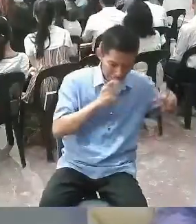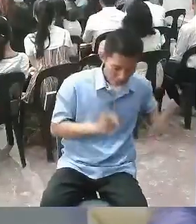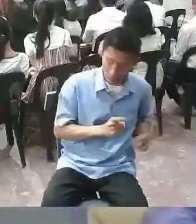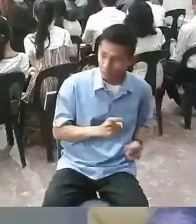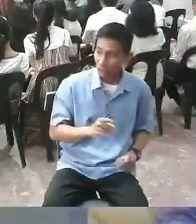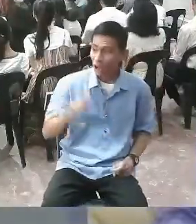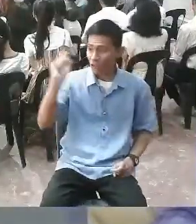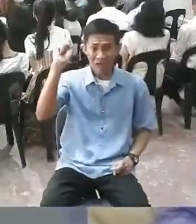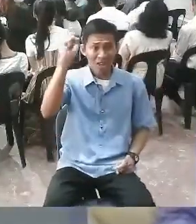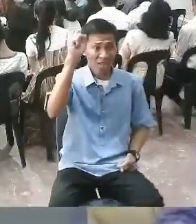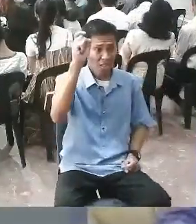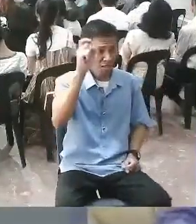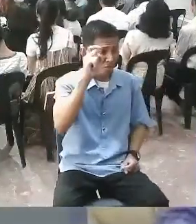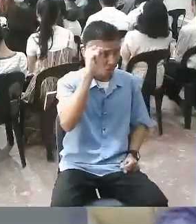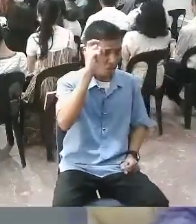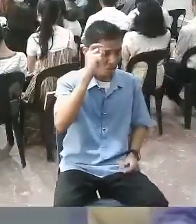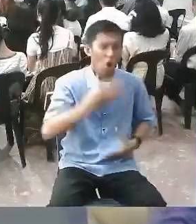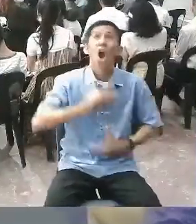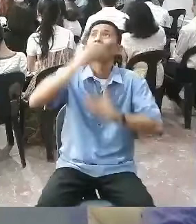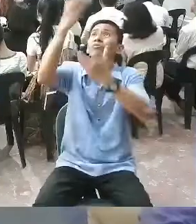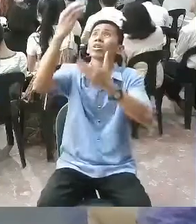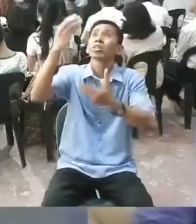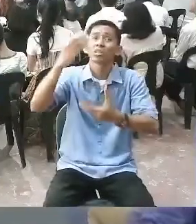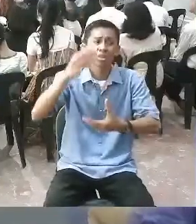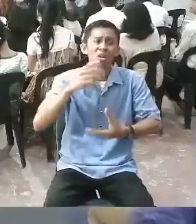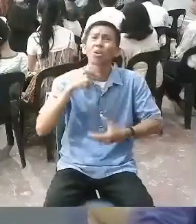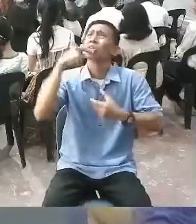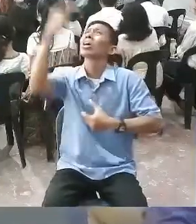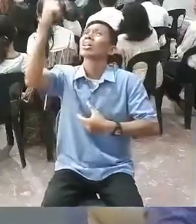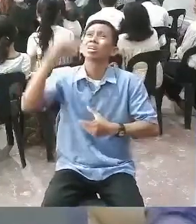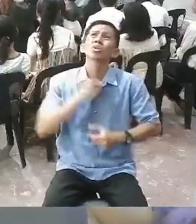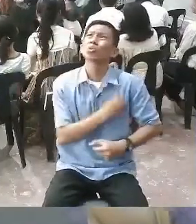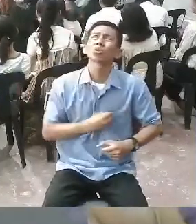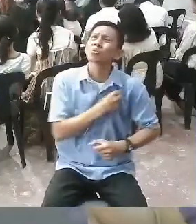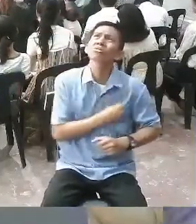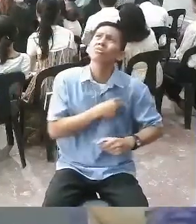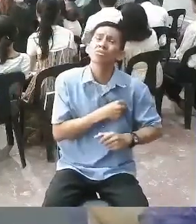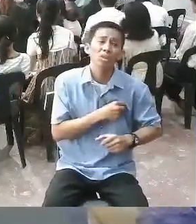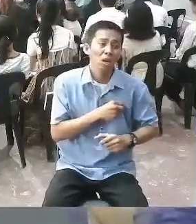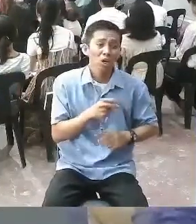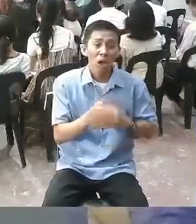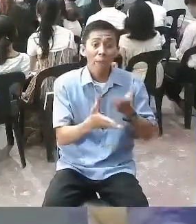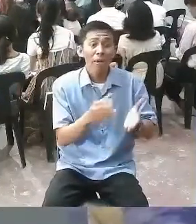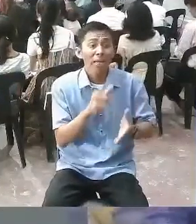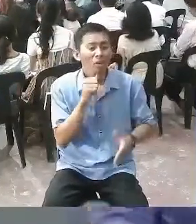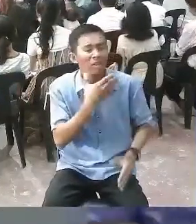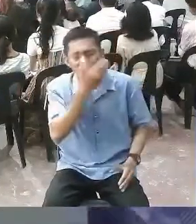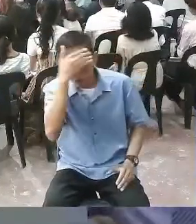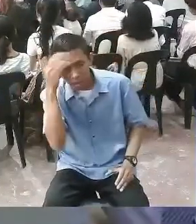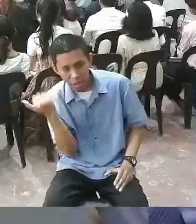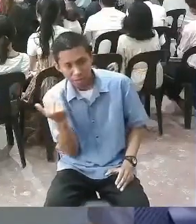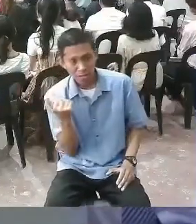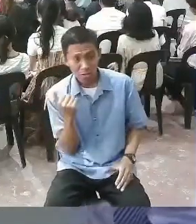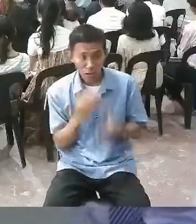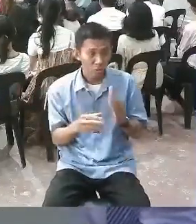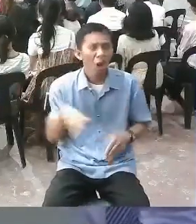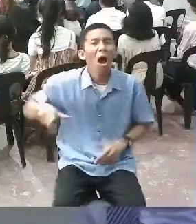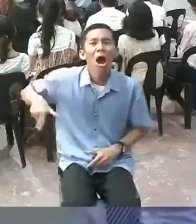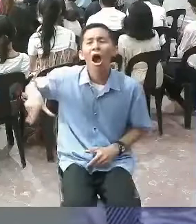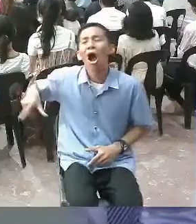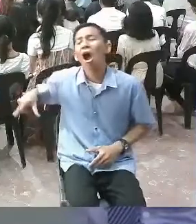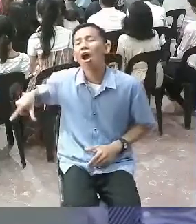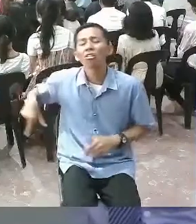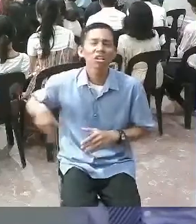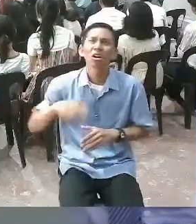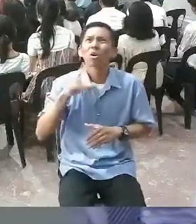immediately confess it to the Lord so you don't forget it. Okay. Now that's hard to do. I can remember being on the